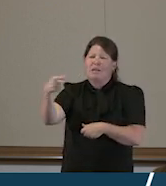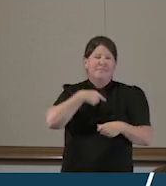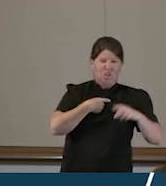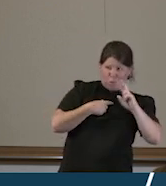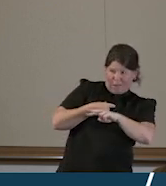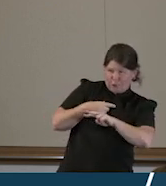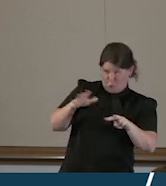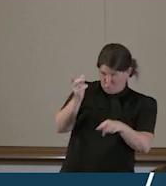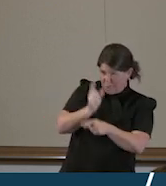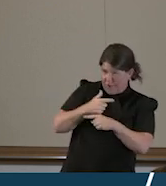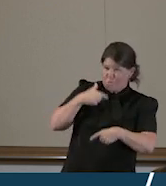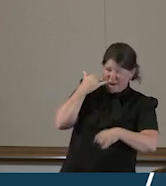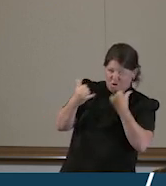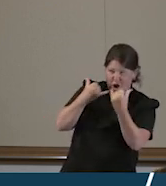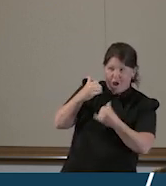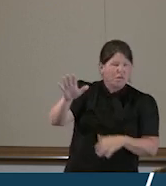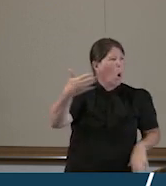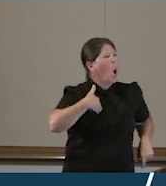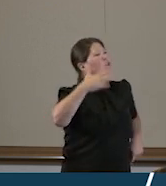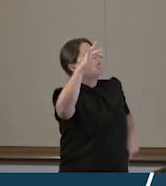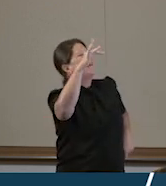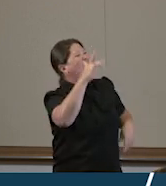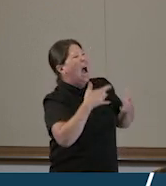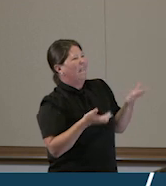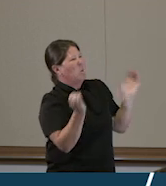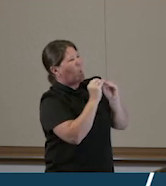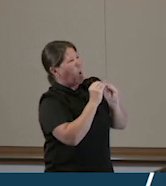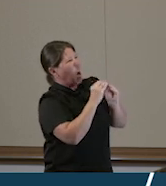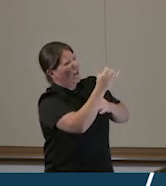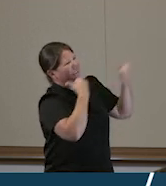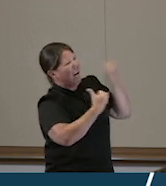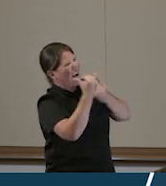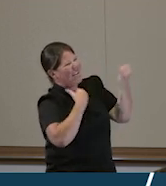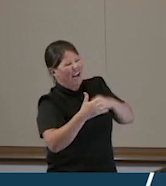that. There's no shame in that.